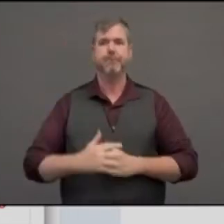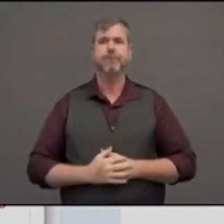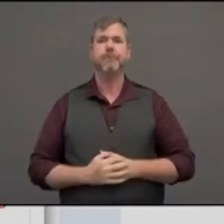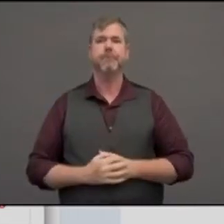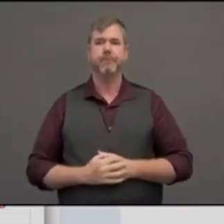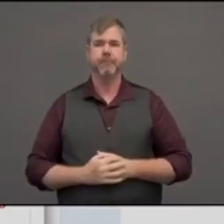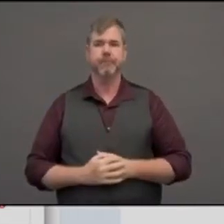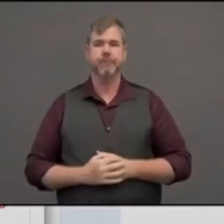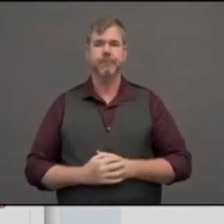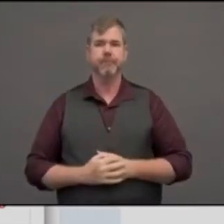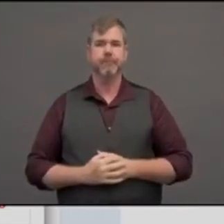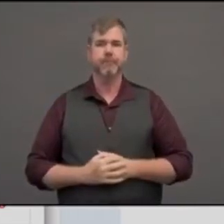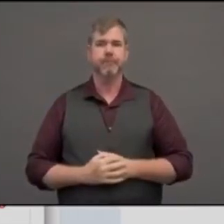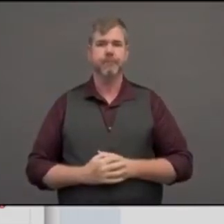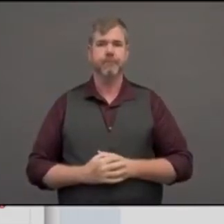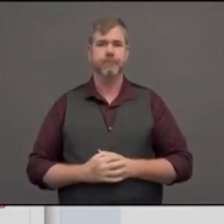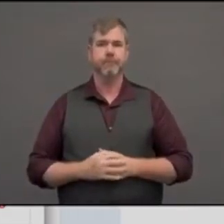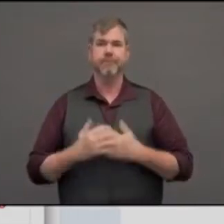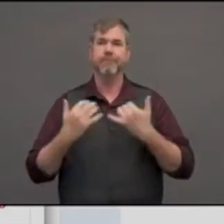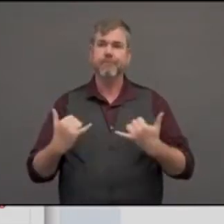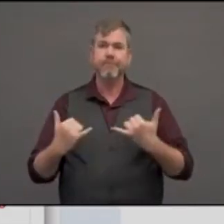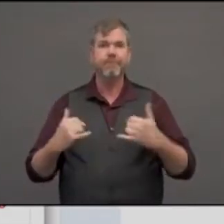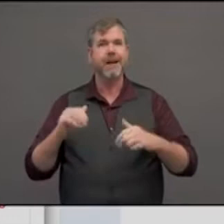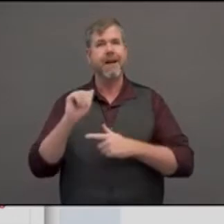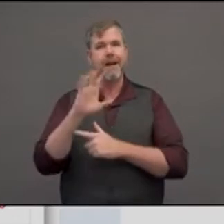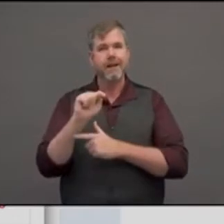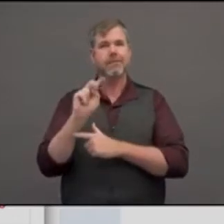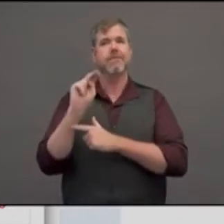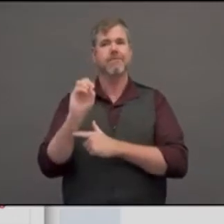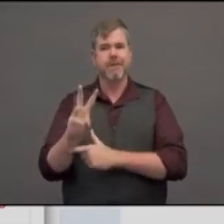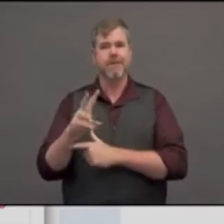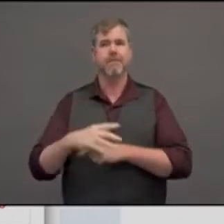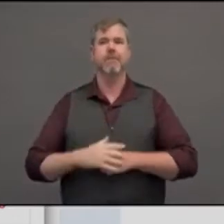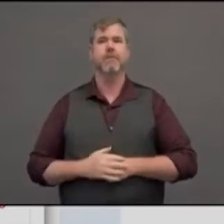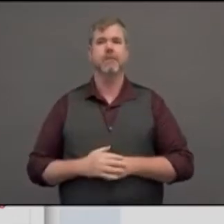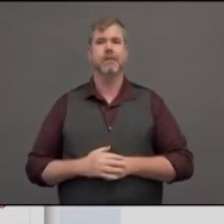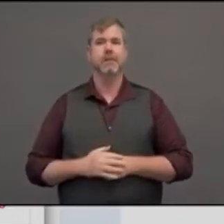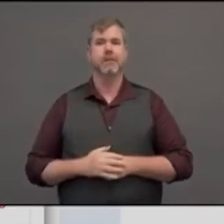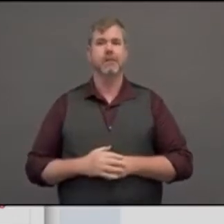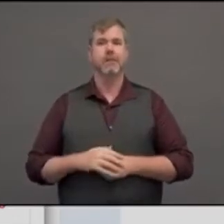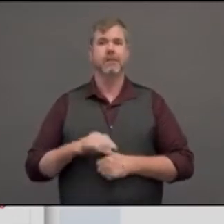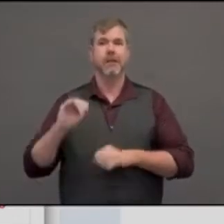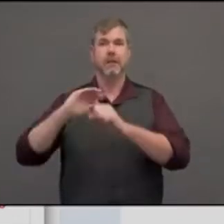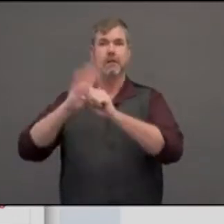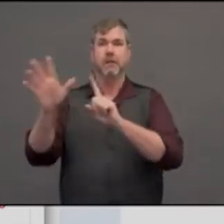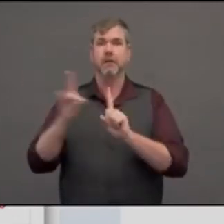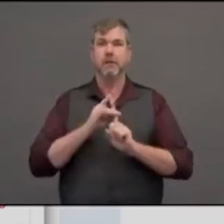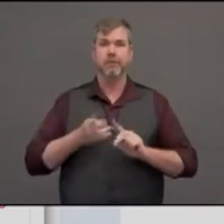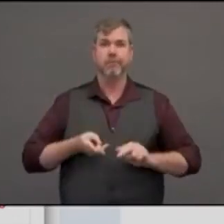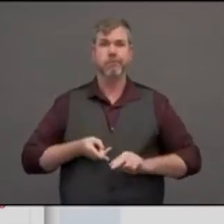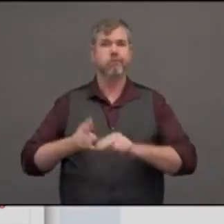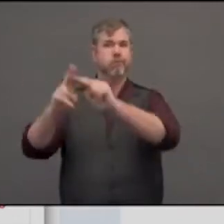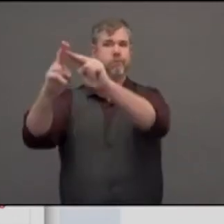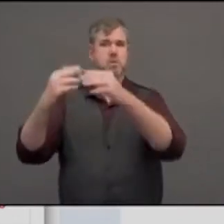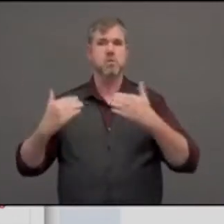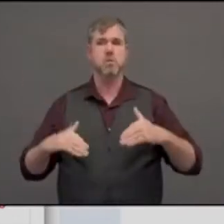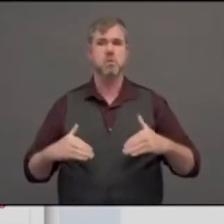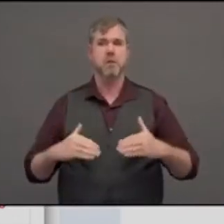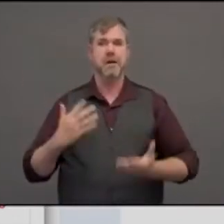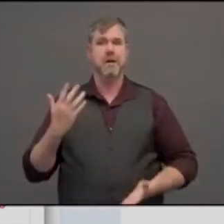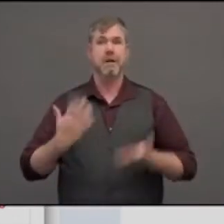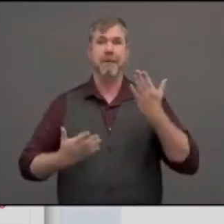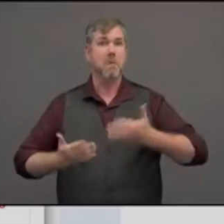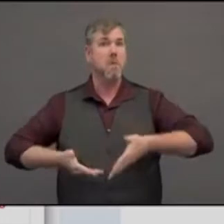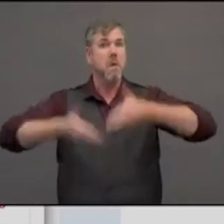risk of an outbreak. COVID-19 cases are either increasing at a rate likely to overwhelm hospitals or the state's